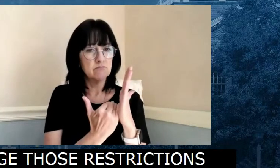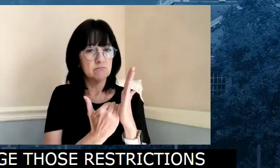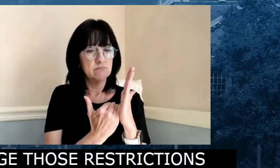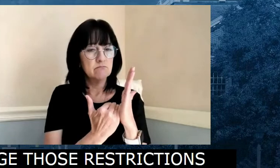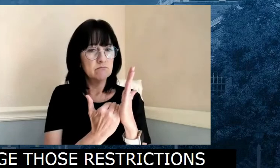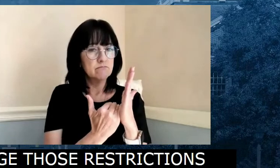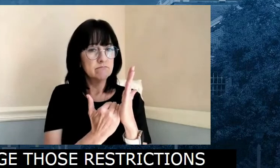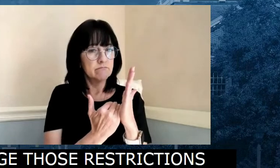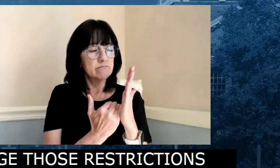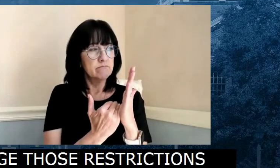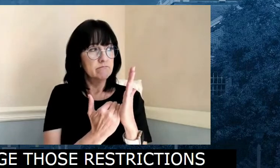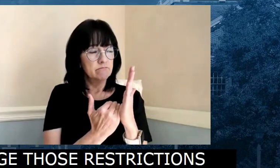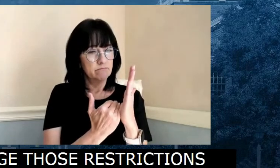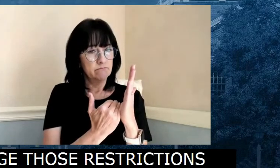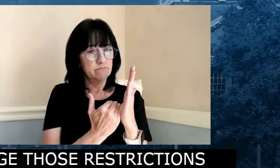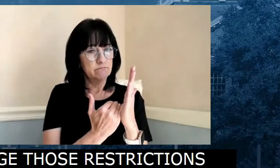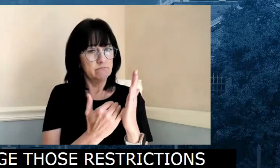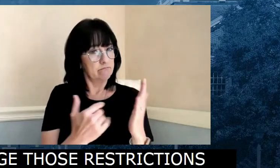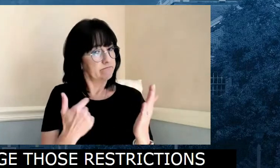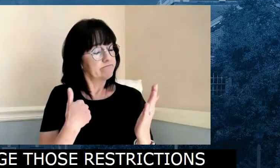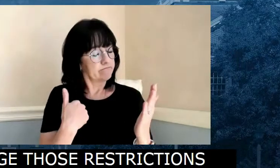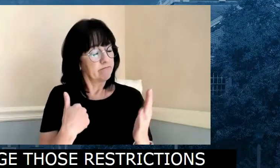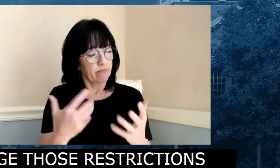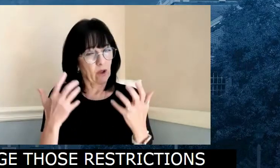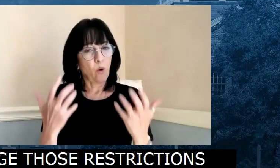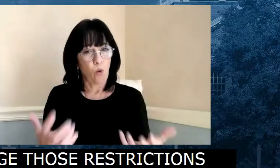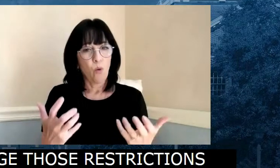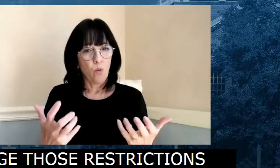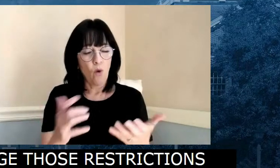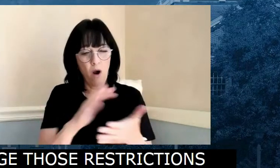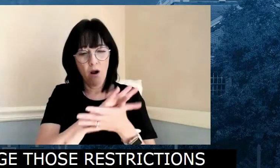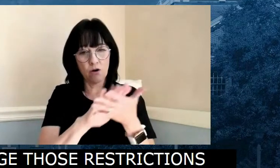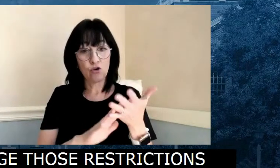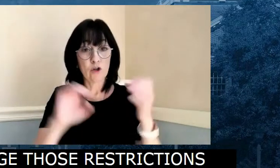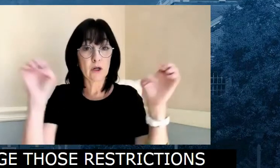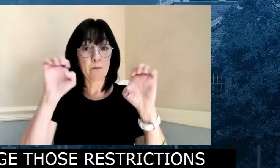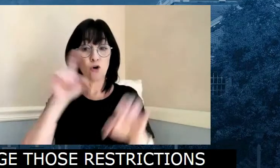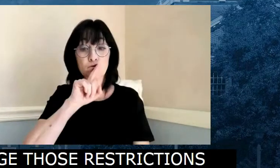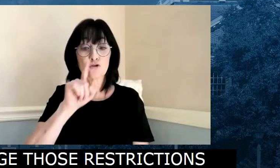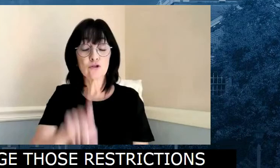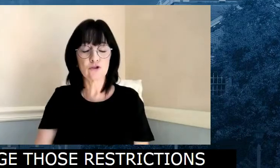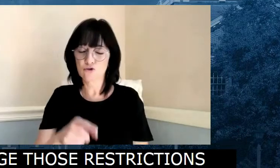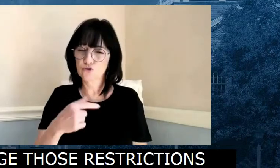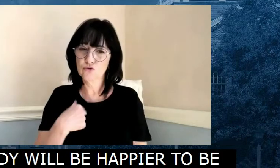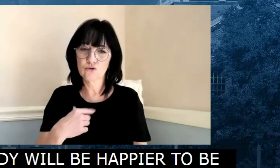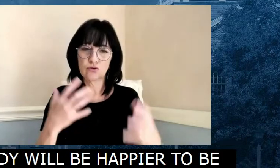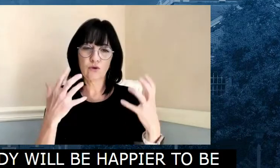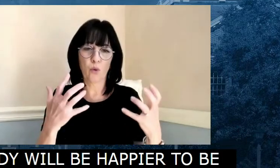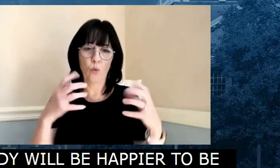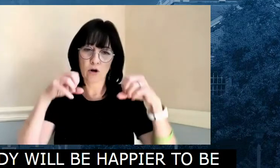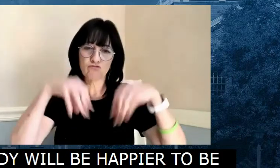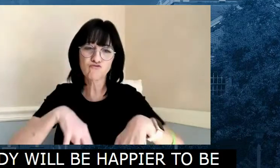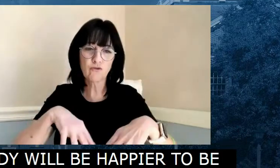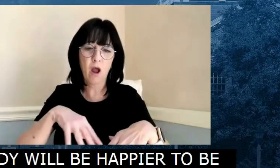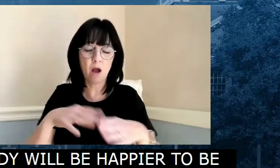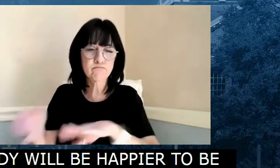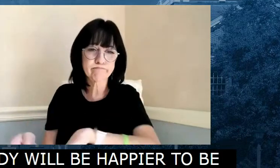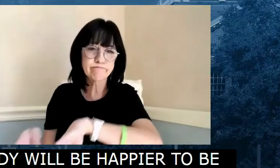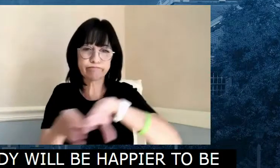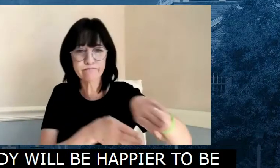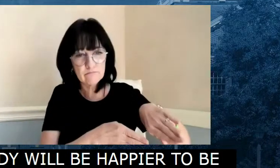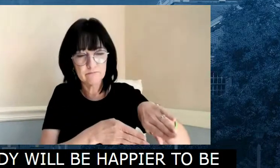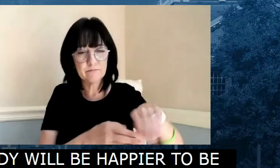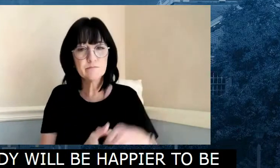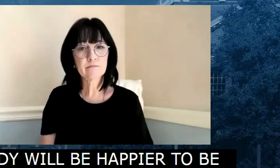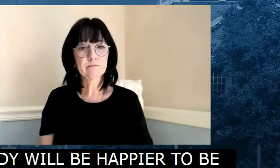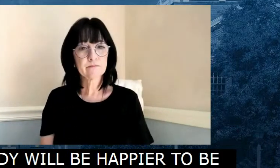happier to strip off all those emergency orders than I will. Okay, and second question, a new